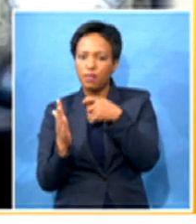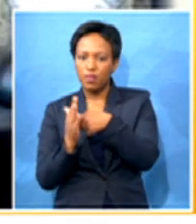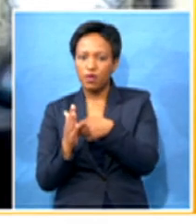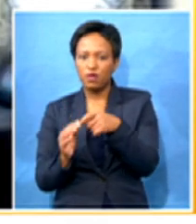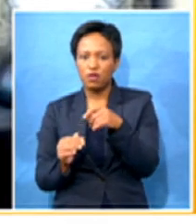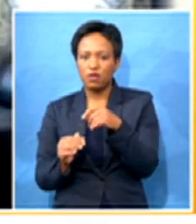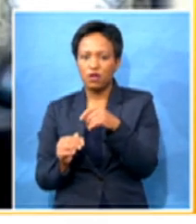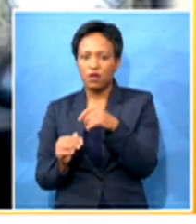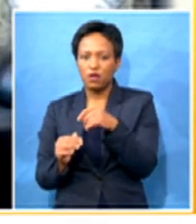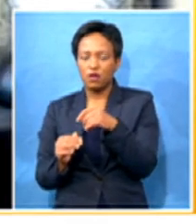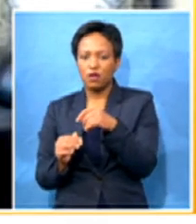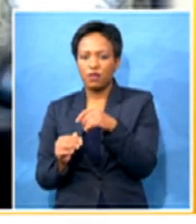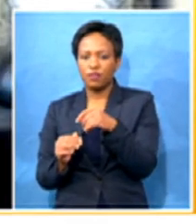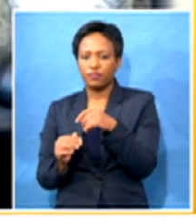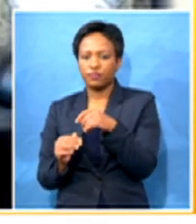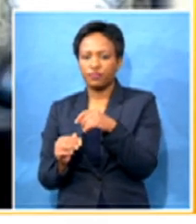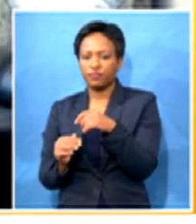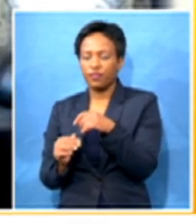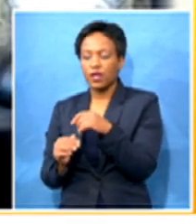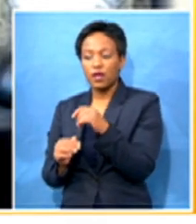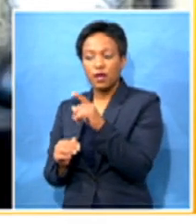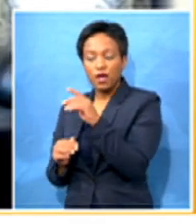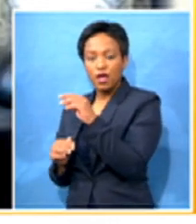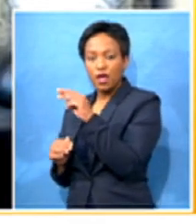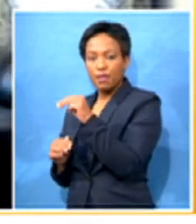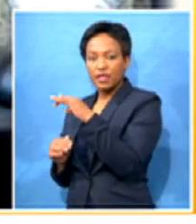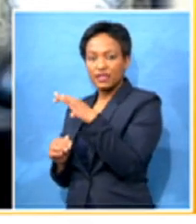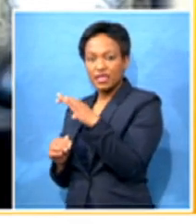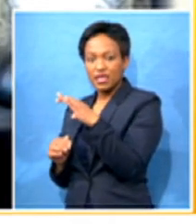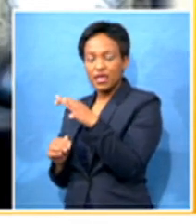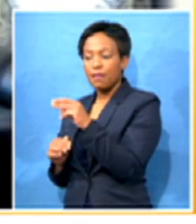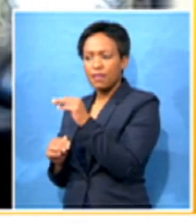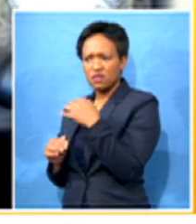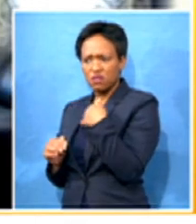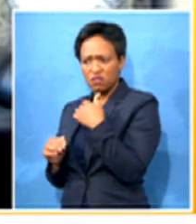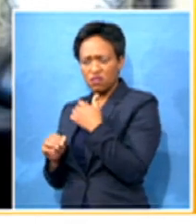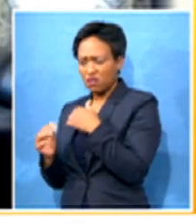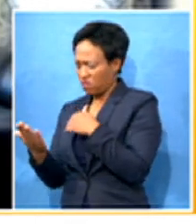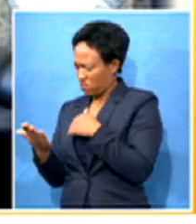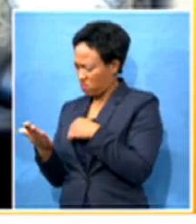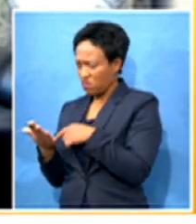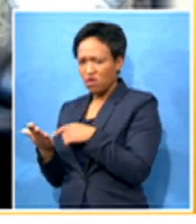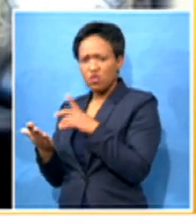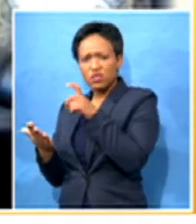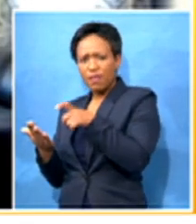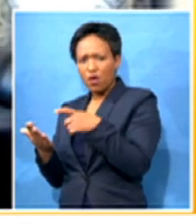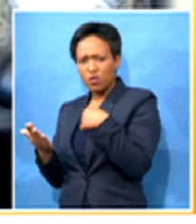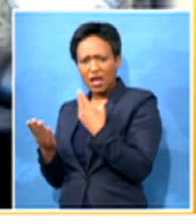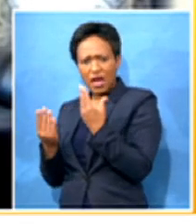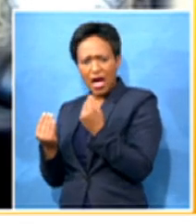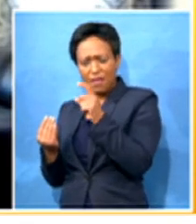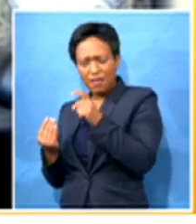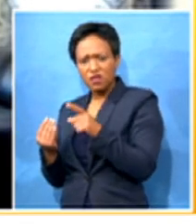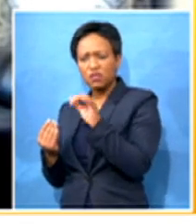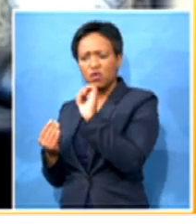you ask MEC? They're not made. You didn't ask questions about that because it needed to be quantified. Because even by your